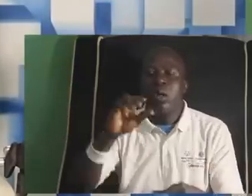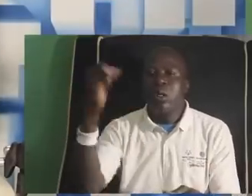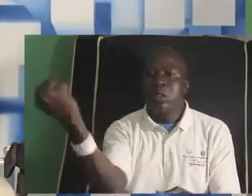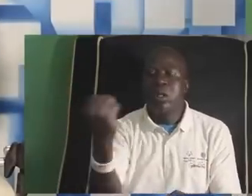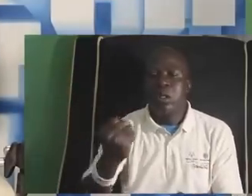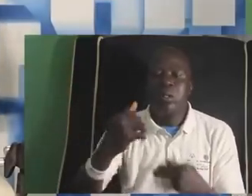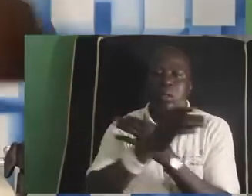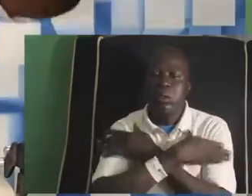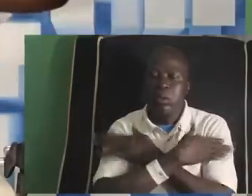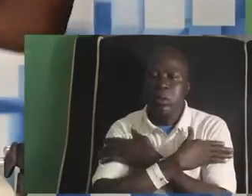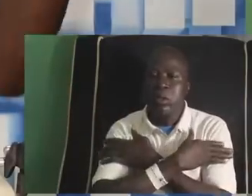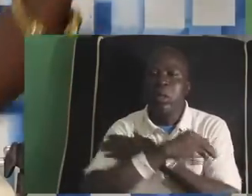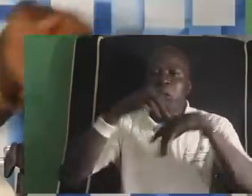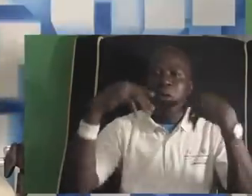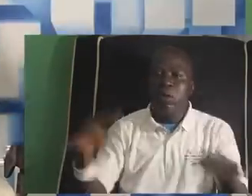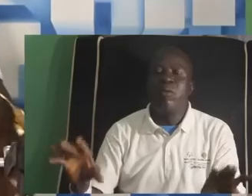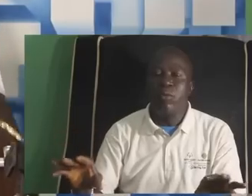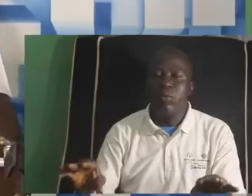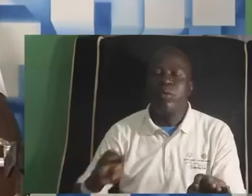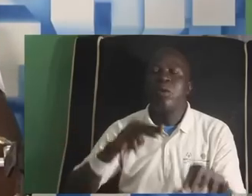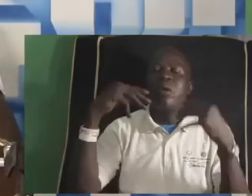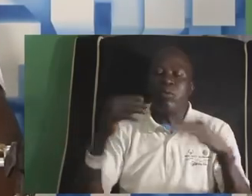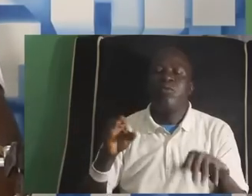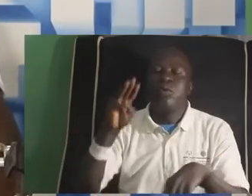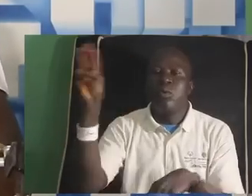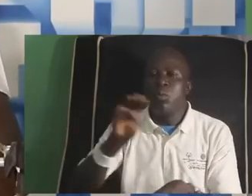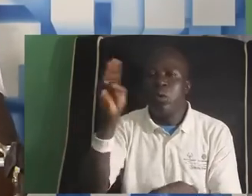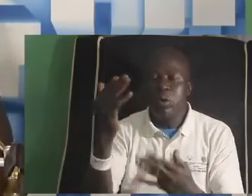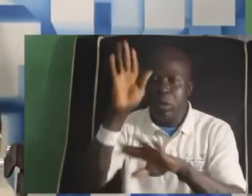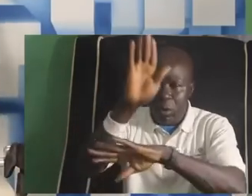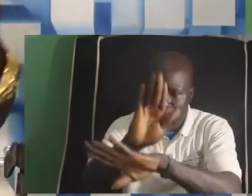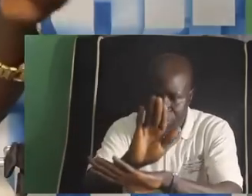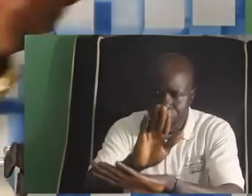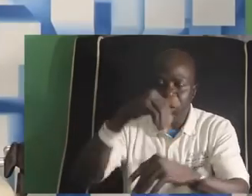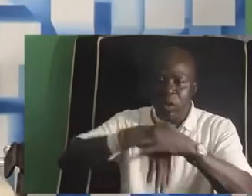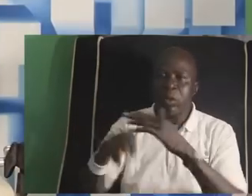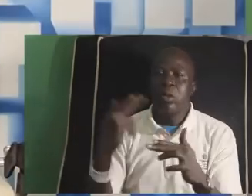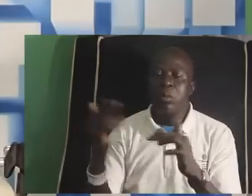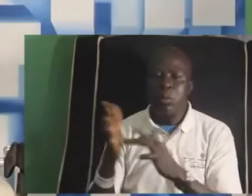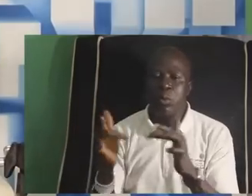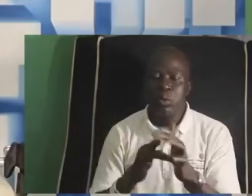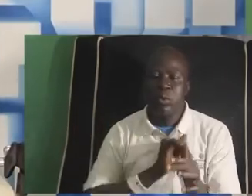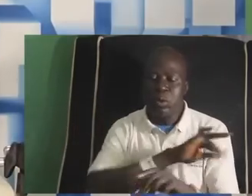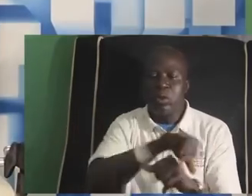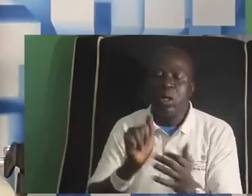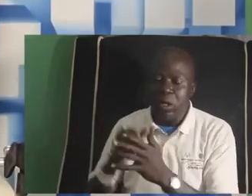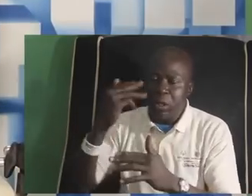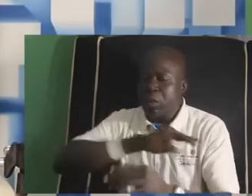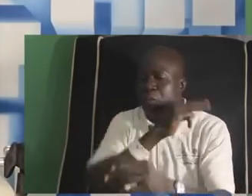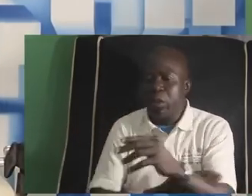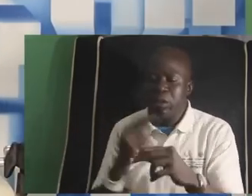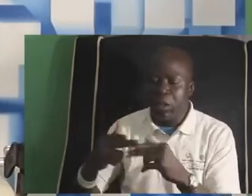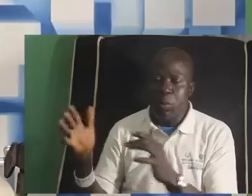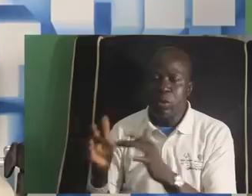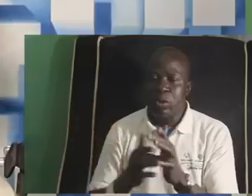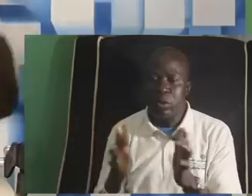Sunday. Sunday. Come party on Monday. On Monday. Baby, we have a new gala Sunday. O wa lu a mateki a